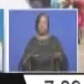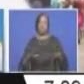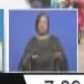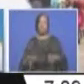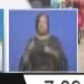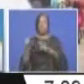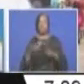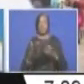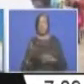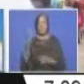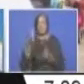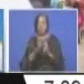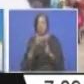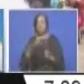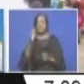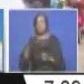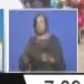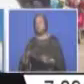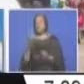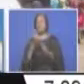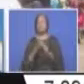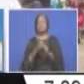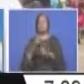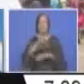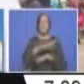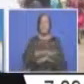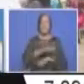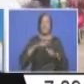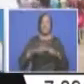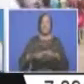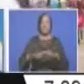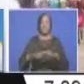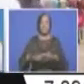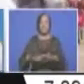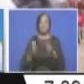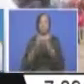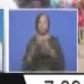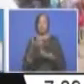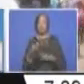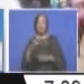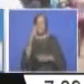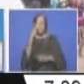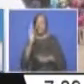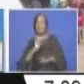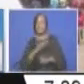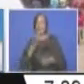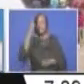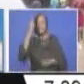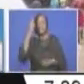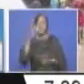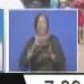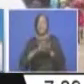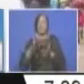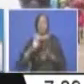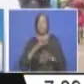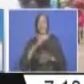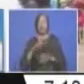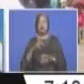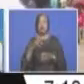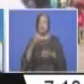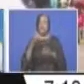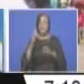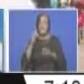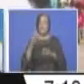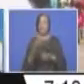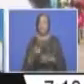kids on a continuous basis. I think the more frequent they see us and understand that we are rooting for them and really want to encourage them